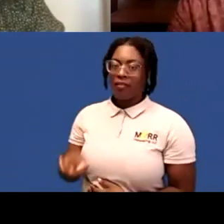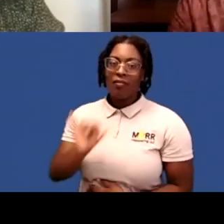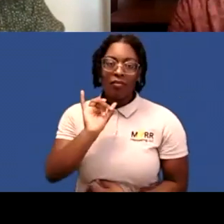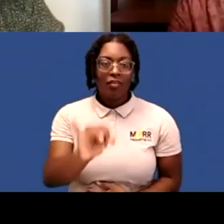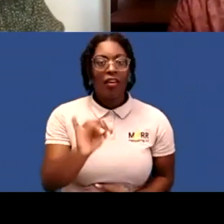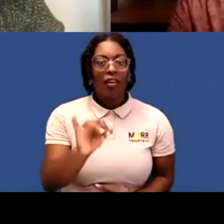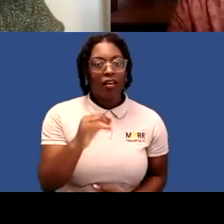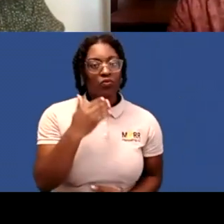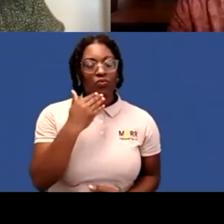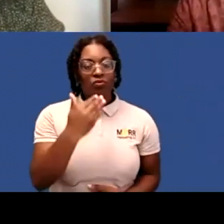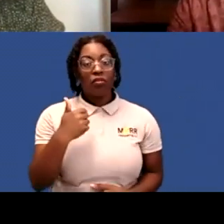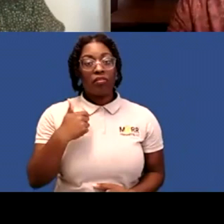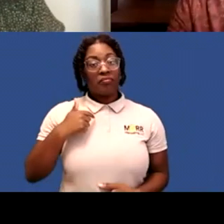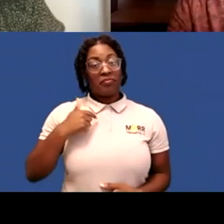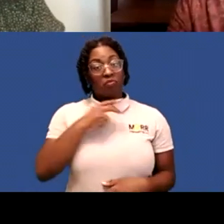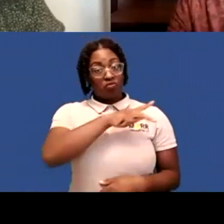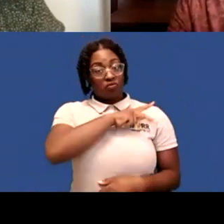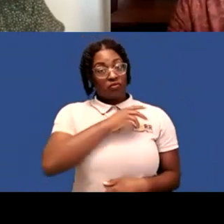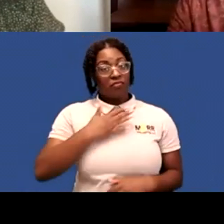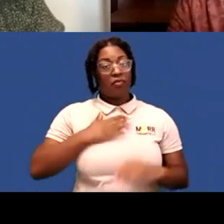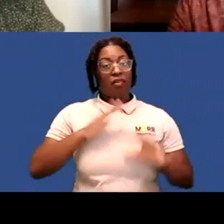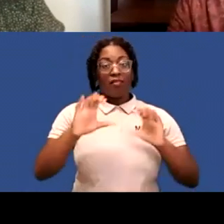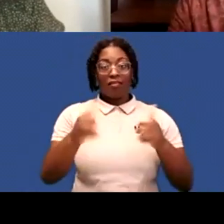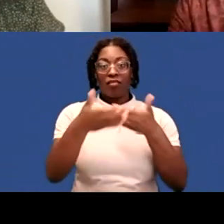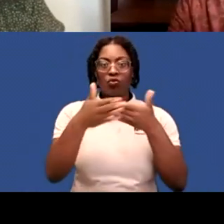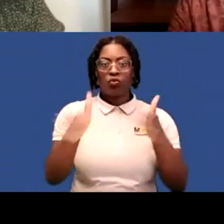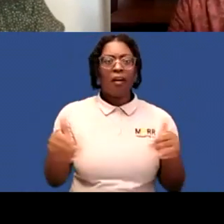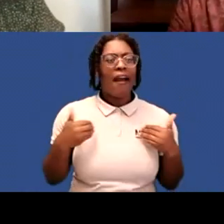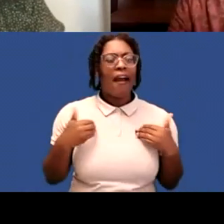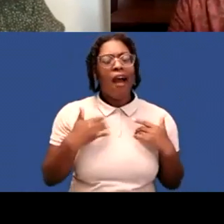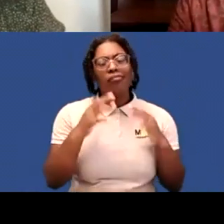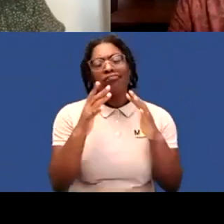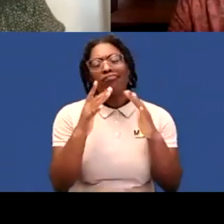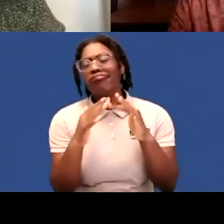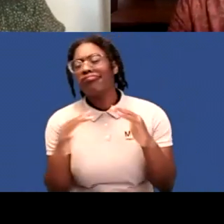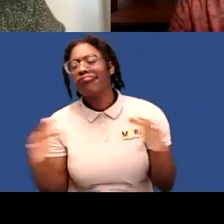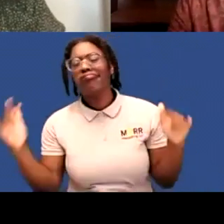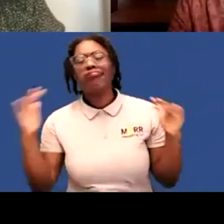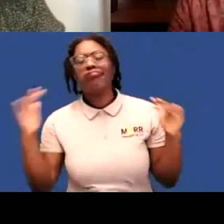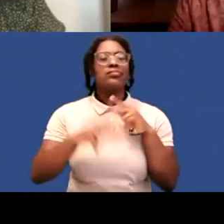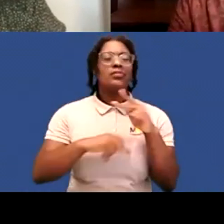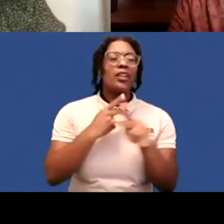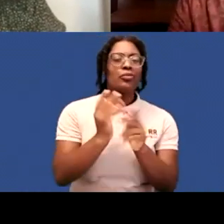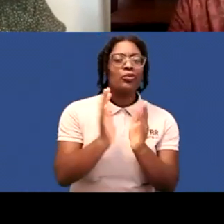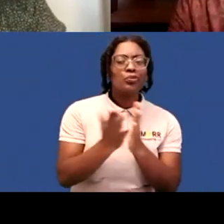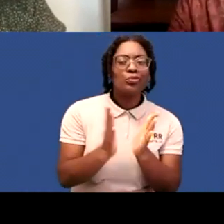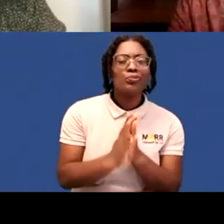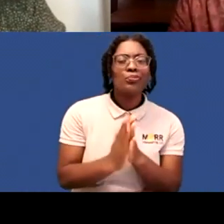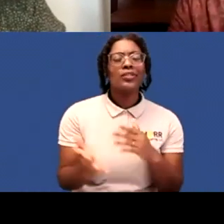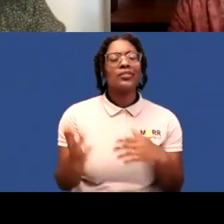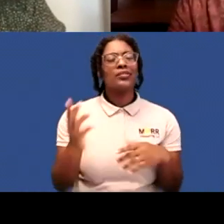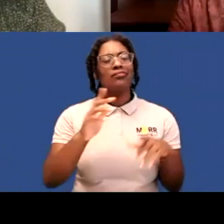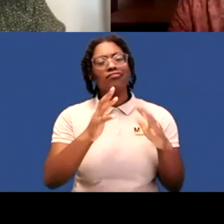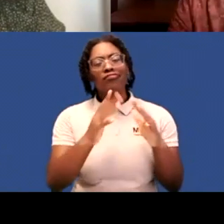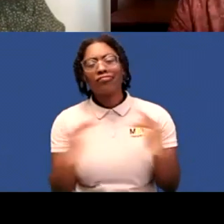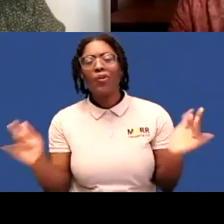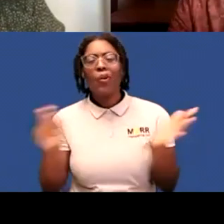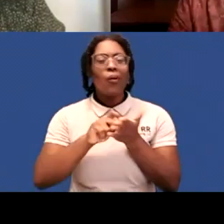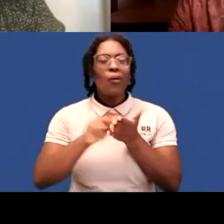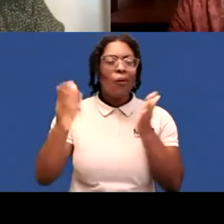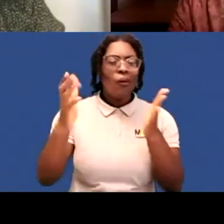you know, visually. I just keep it very interesting. So, and then the second piece is, in order to tackle that big